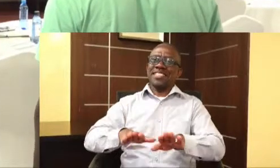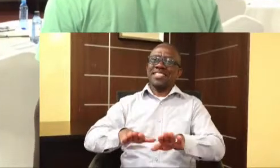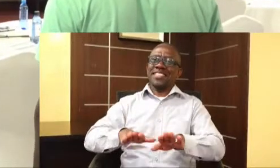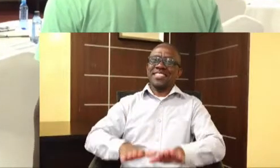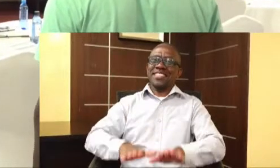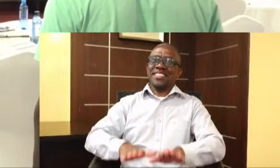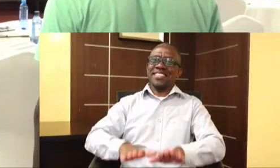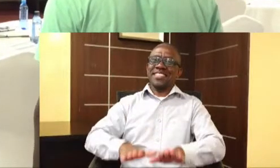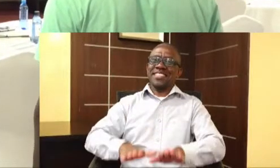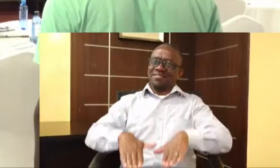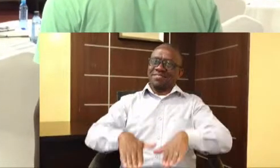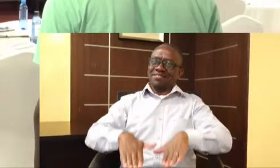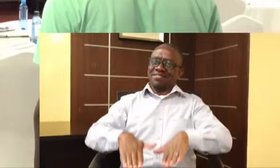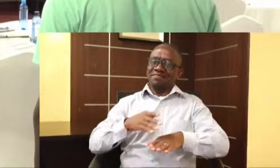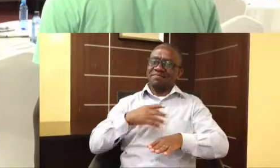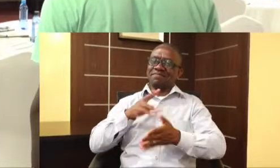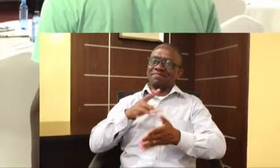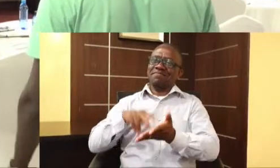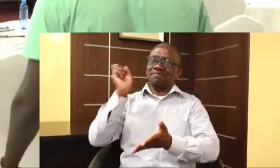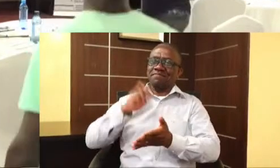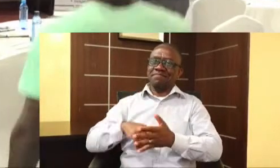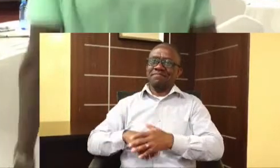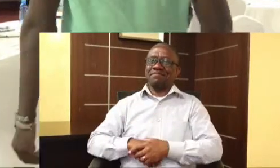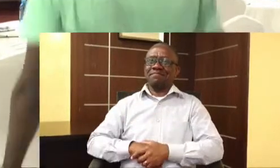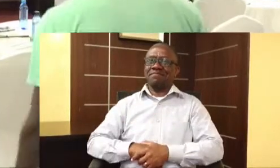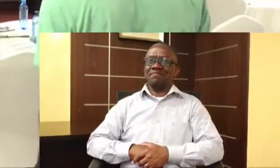floor. 1, 2, go.